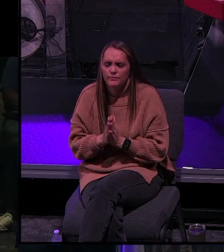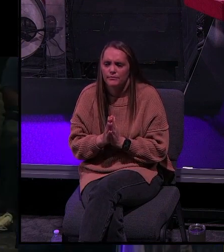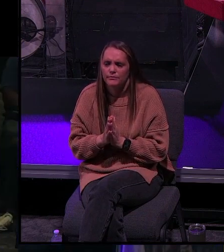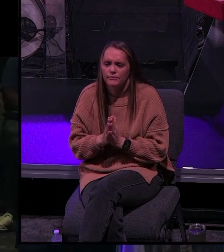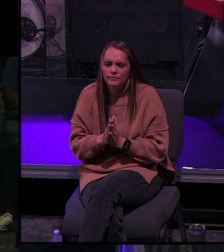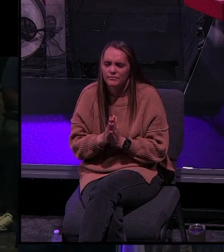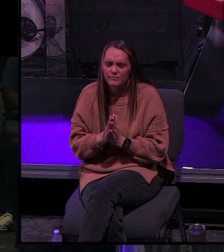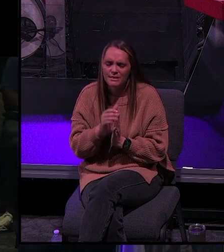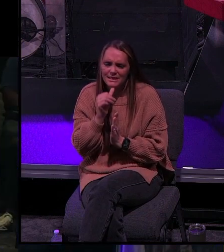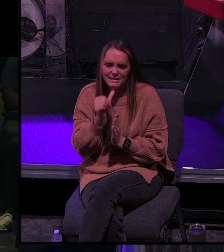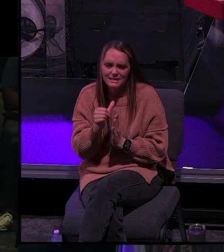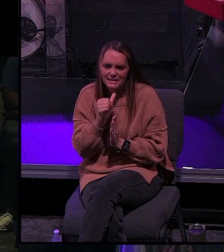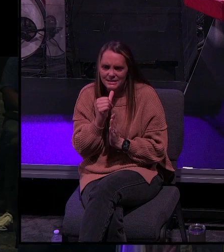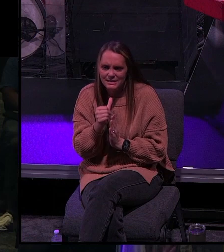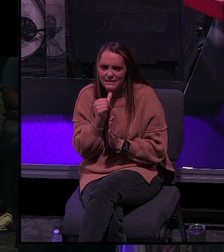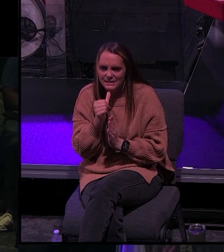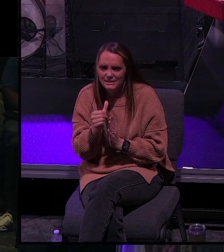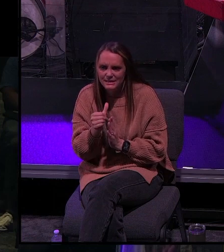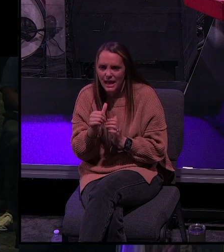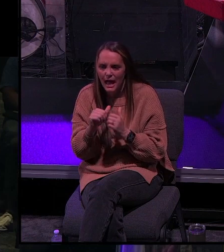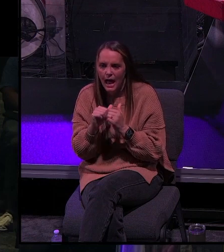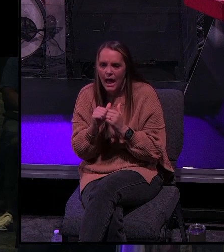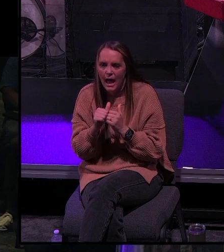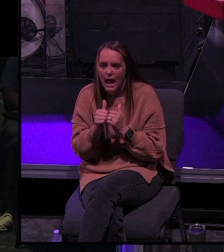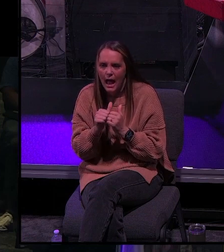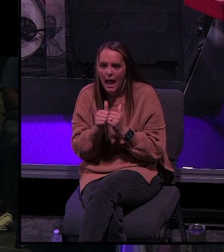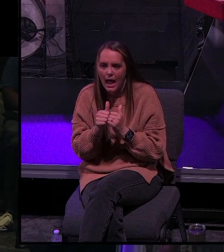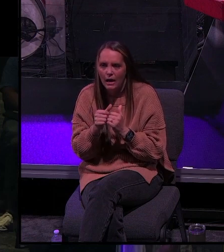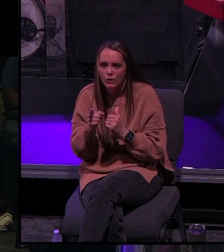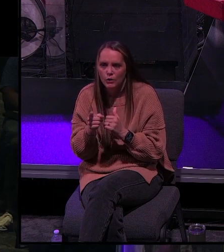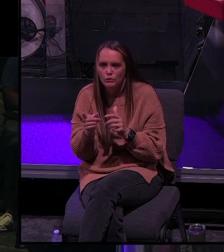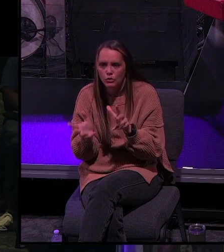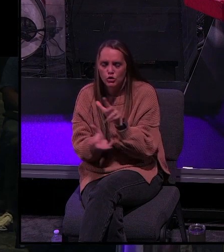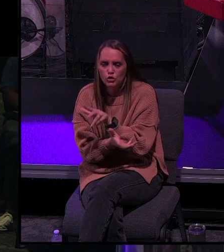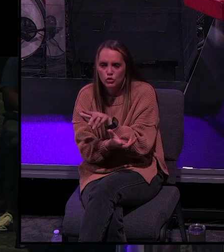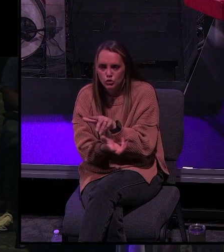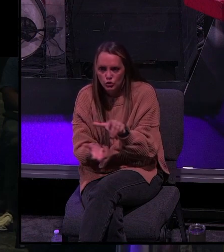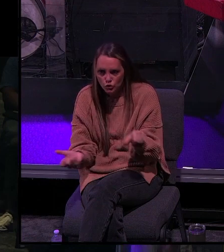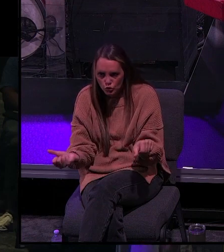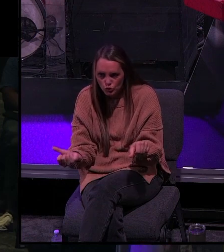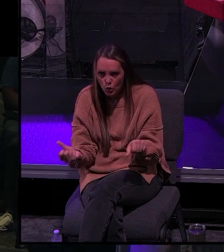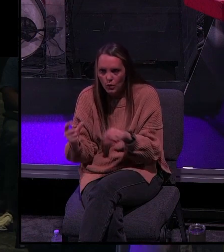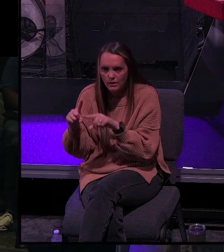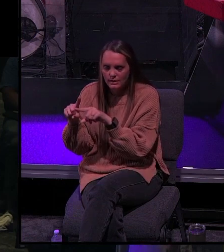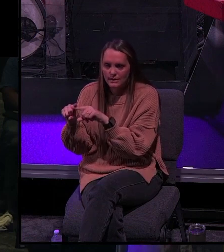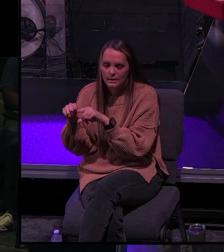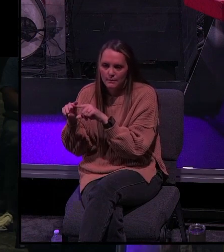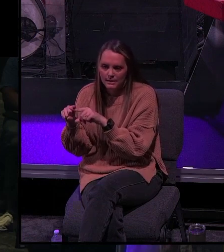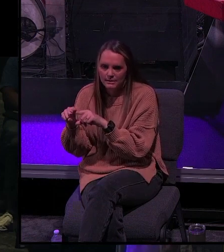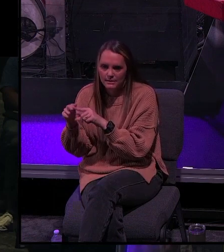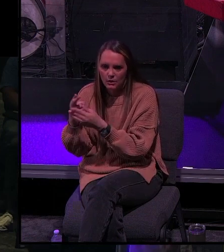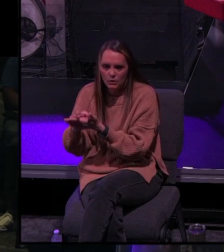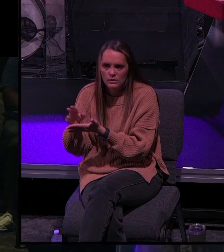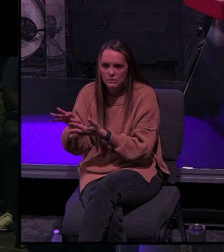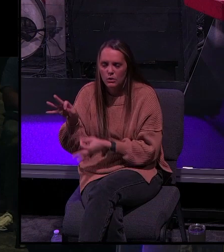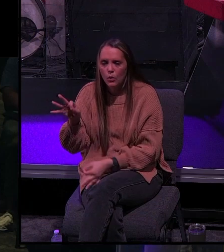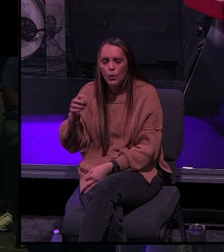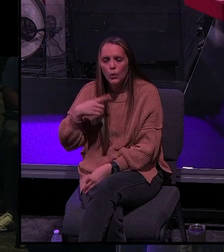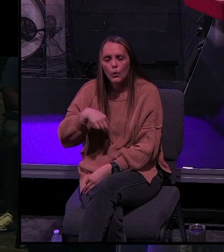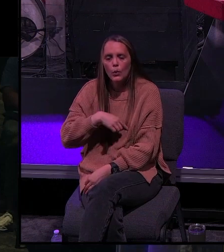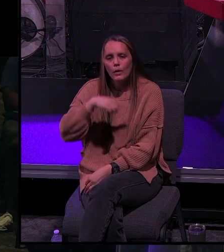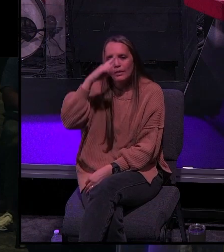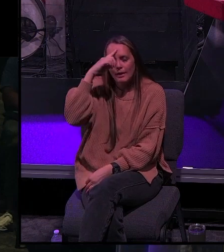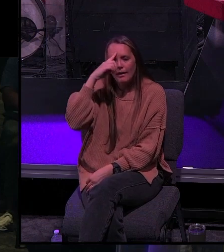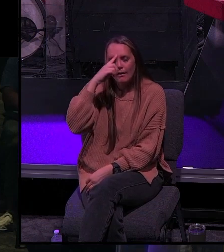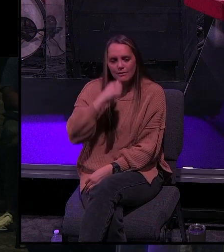That's not how yous destroy our dependence on the Holy Spirit. We just think we have better